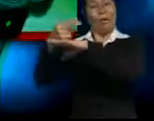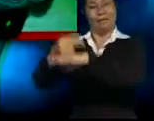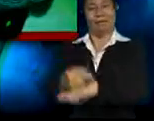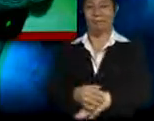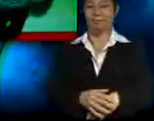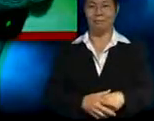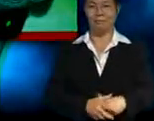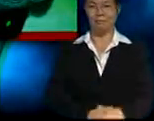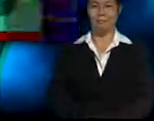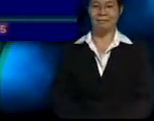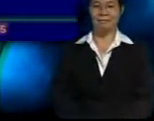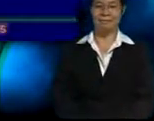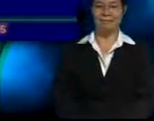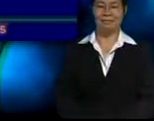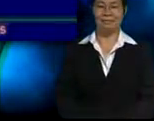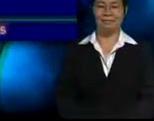tasty.